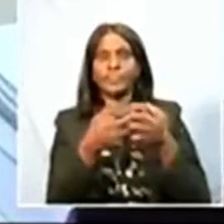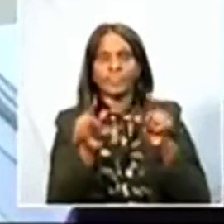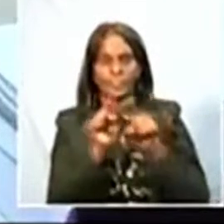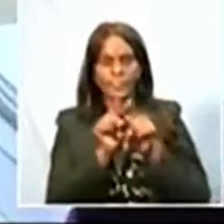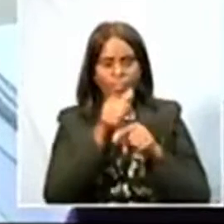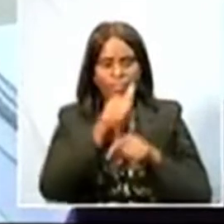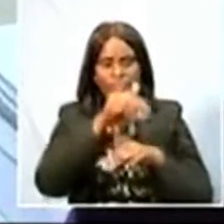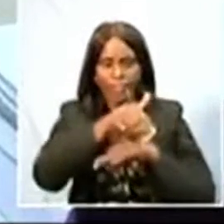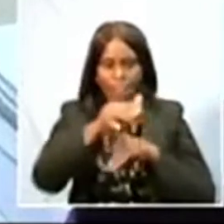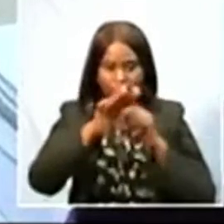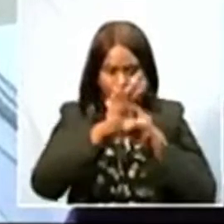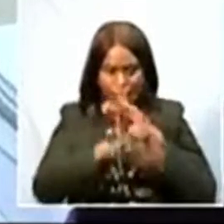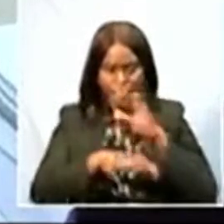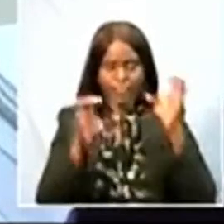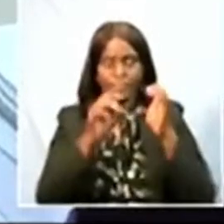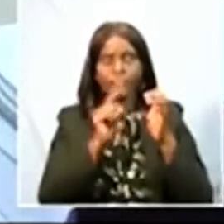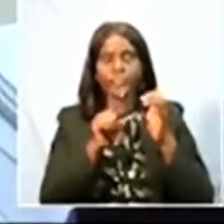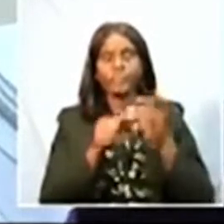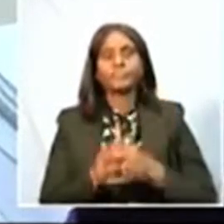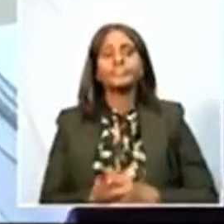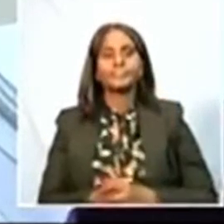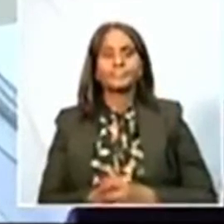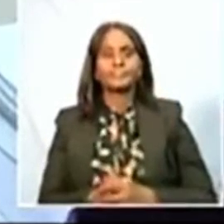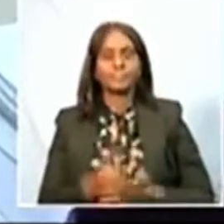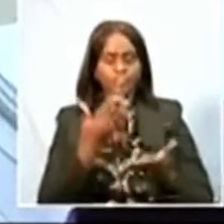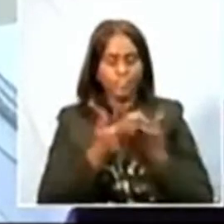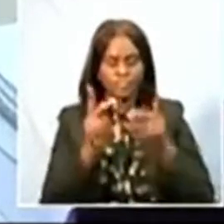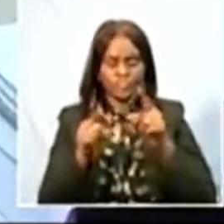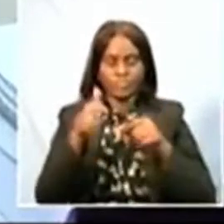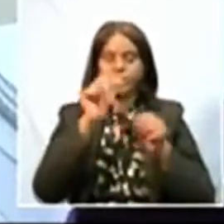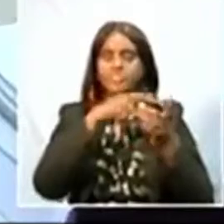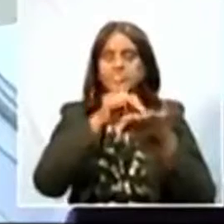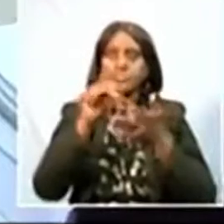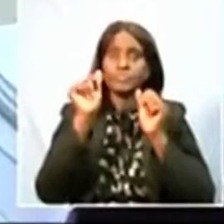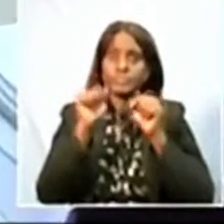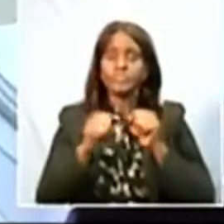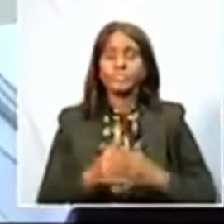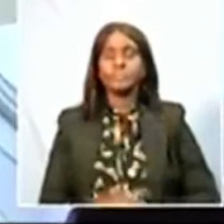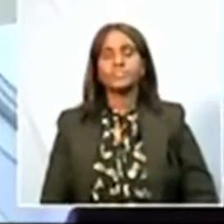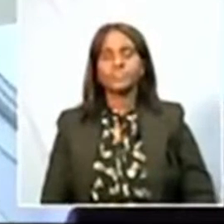were registered under the council, these people could be paying.